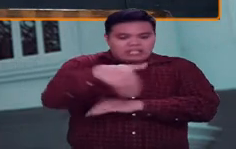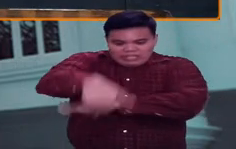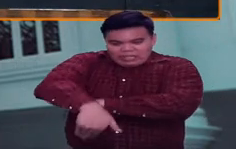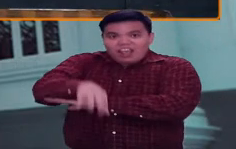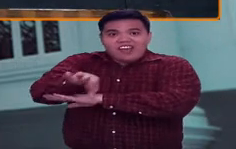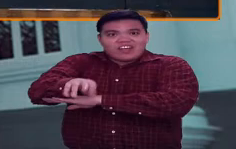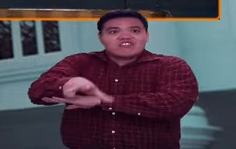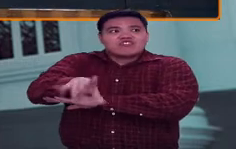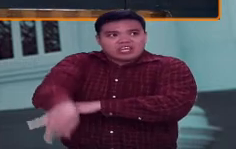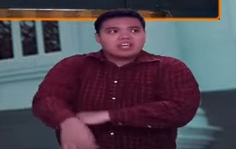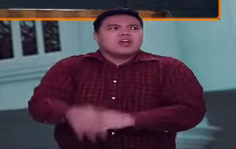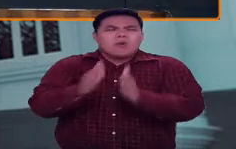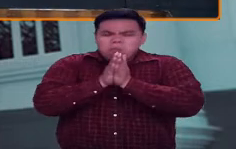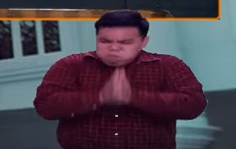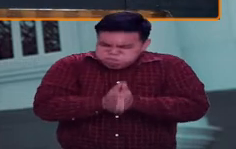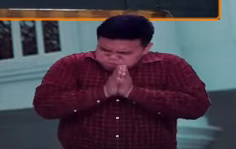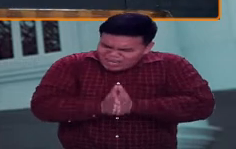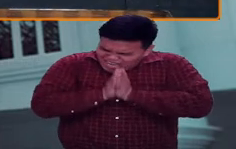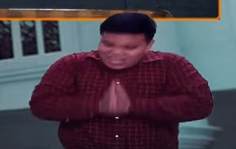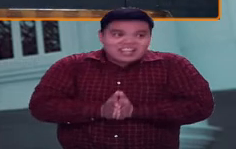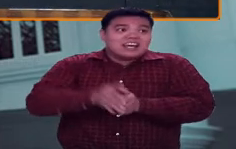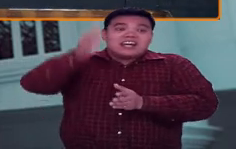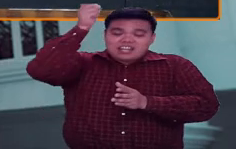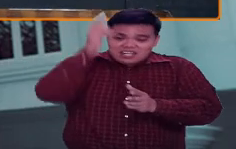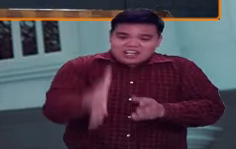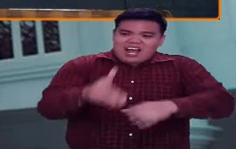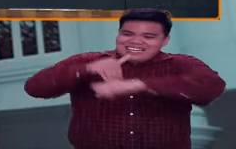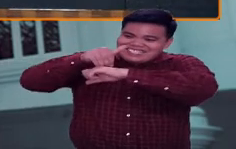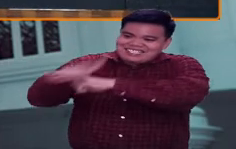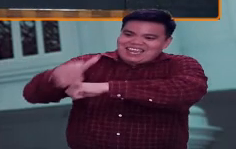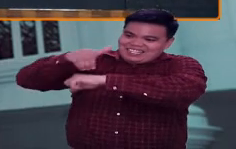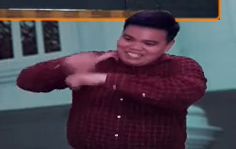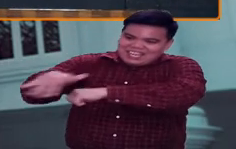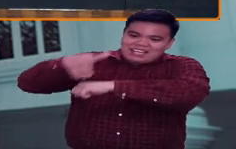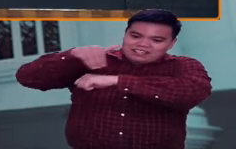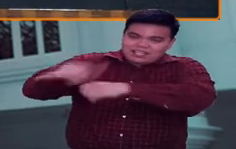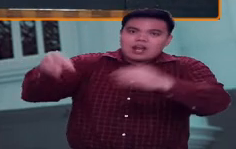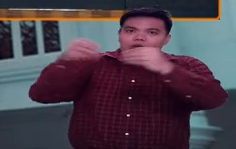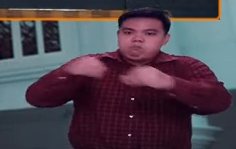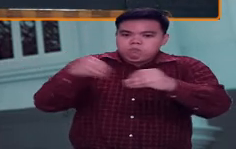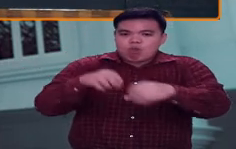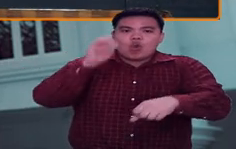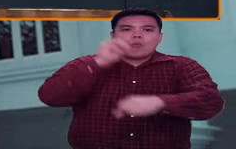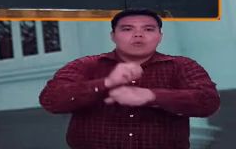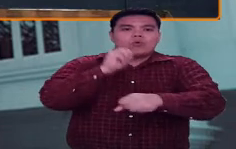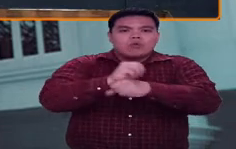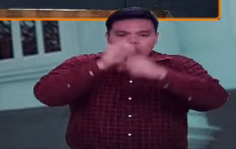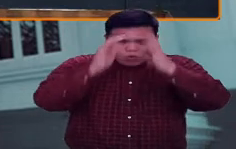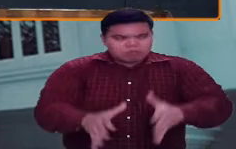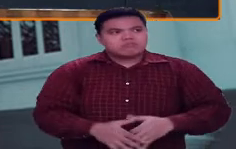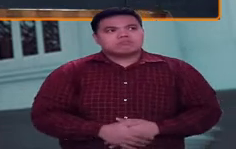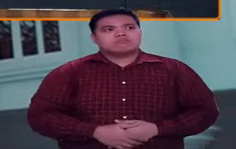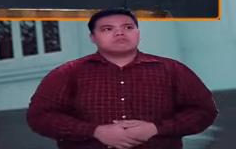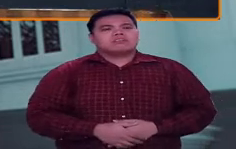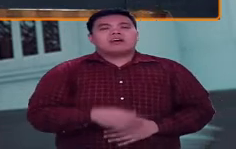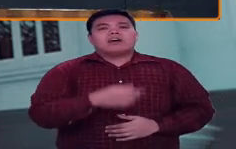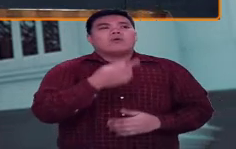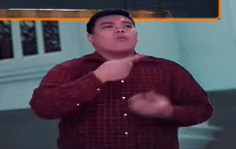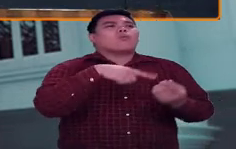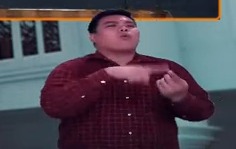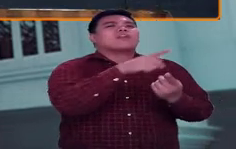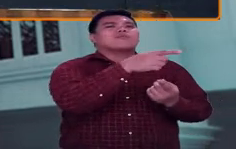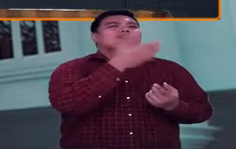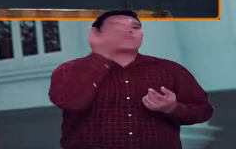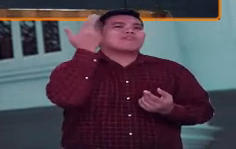he will send forth laborers into his harvest. Praying for more missionaries. When was the last time you prayed that God would